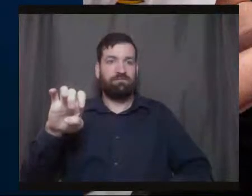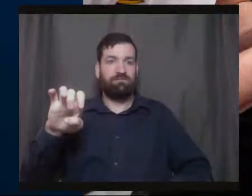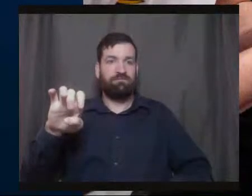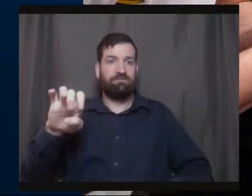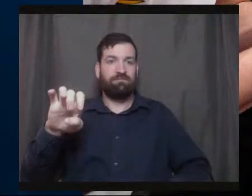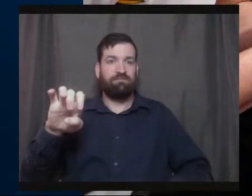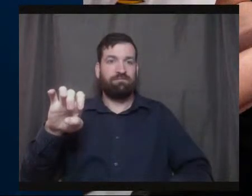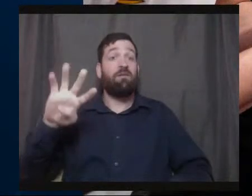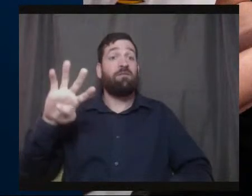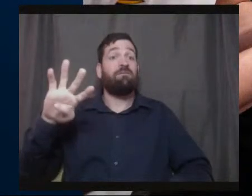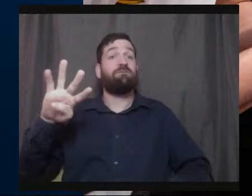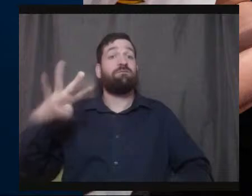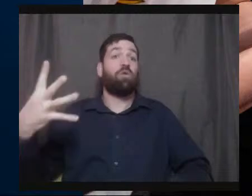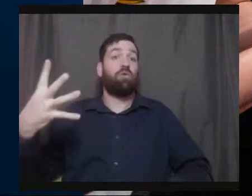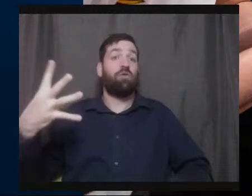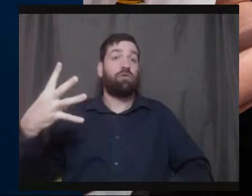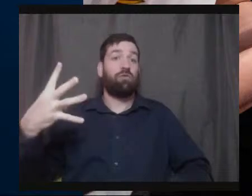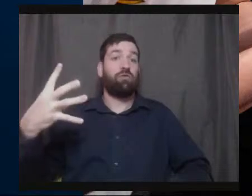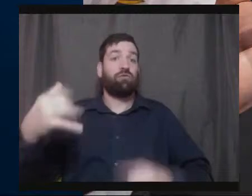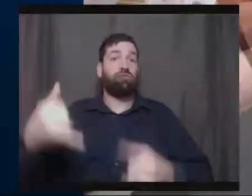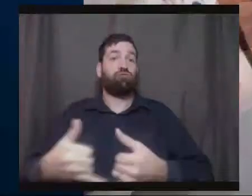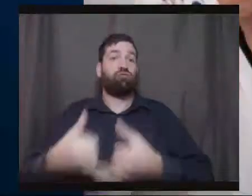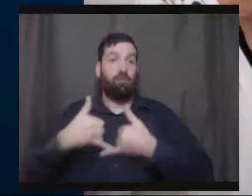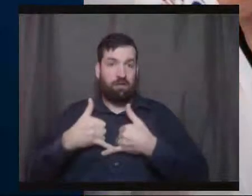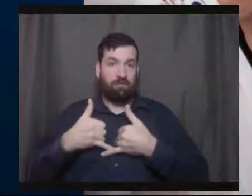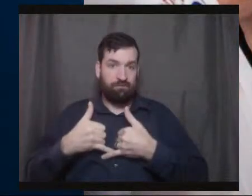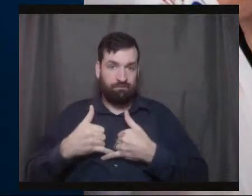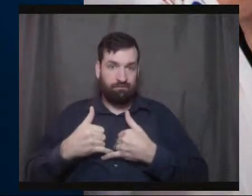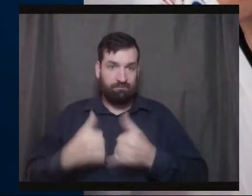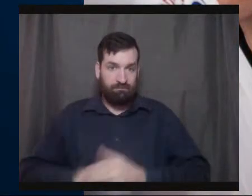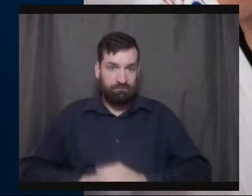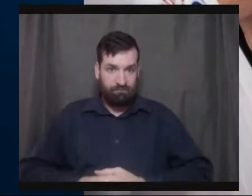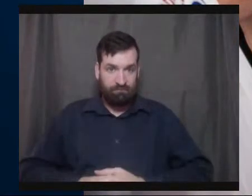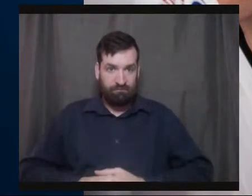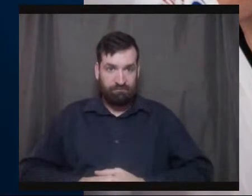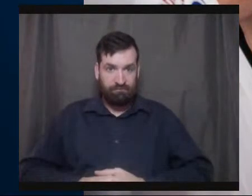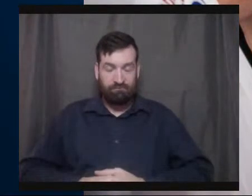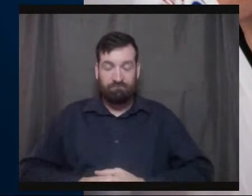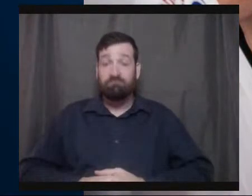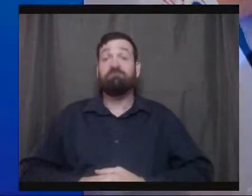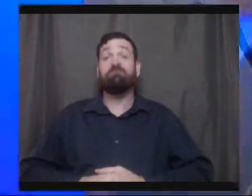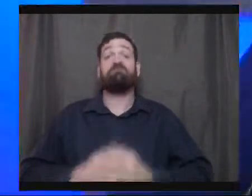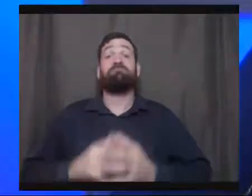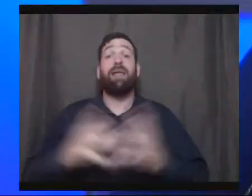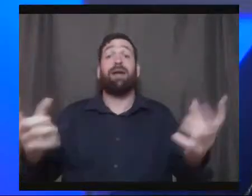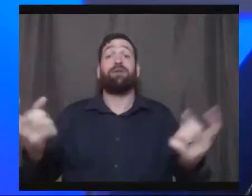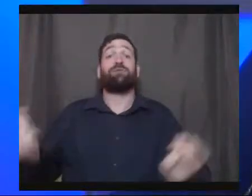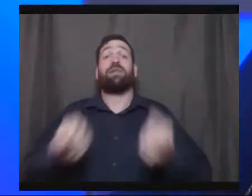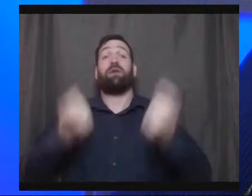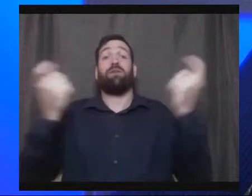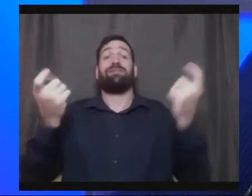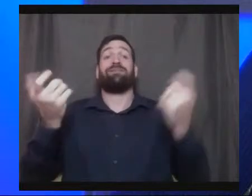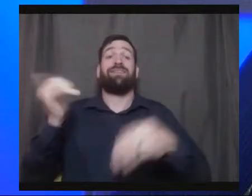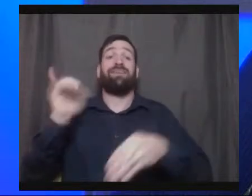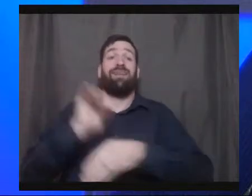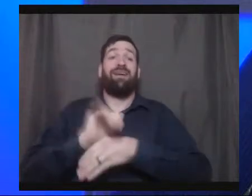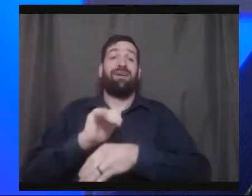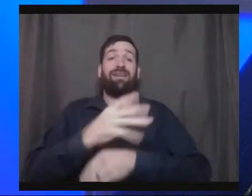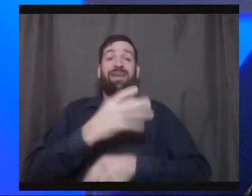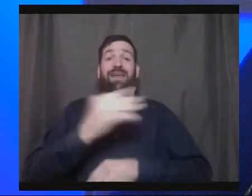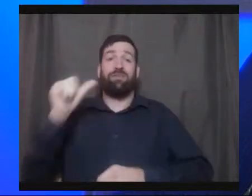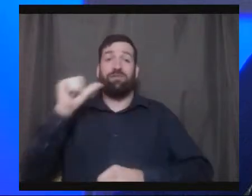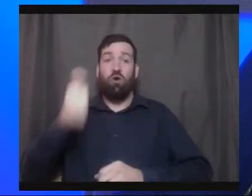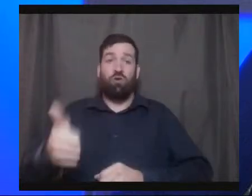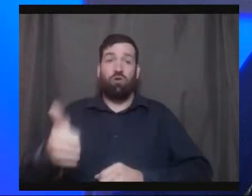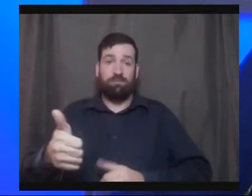schools on the all-time list. So there will be a lot to celebrate tonight and tomorrow. And here's kind of a sign